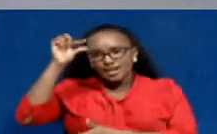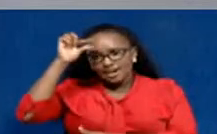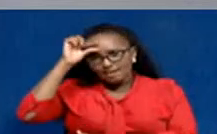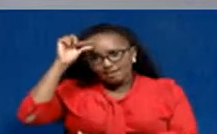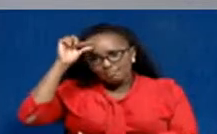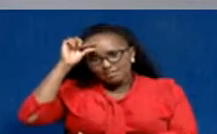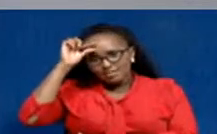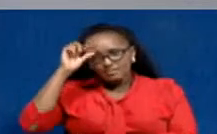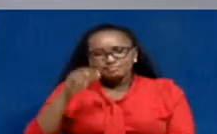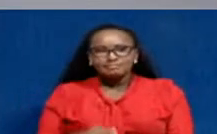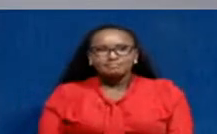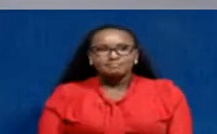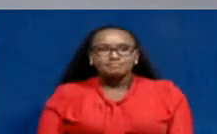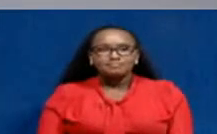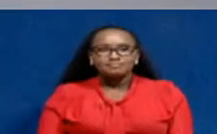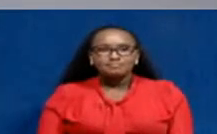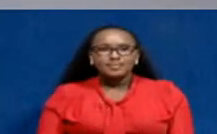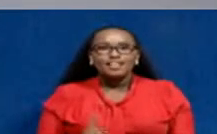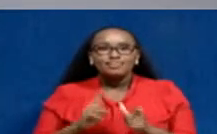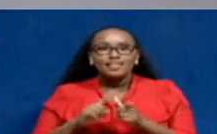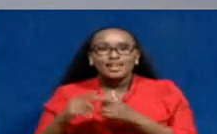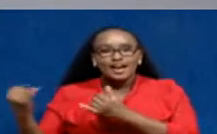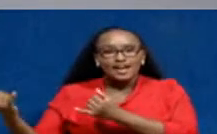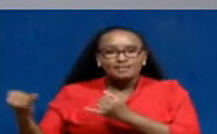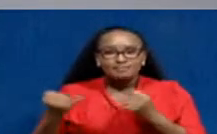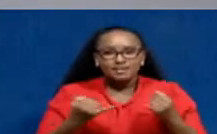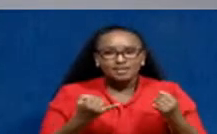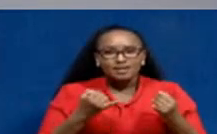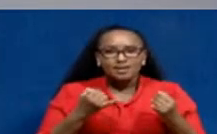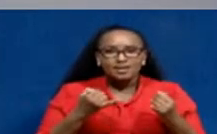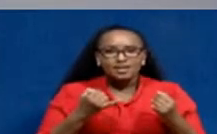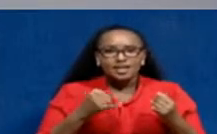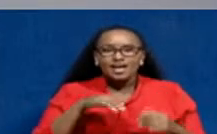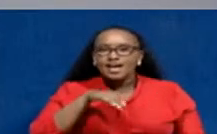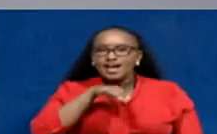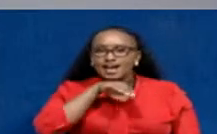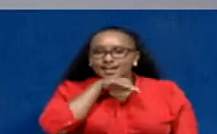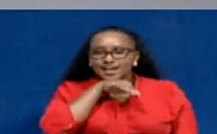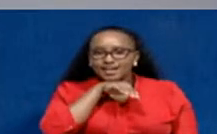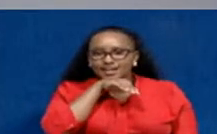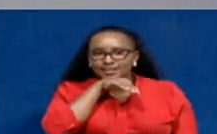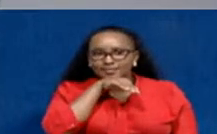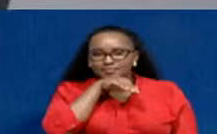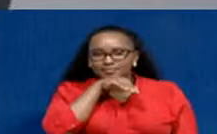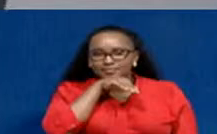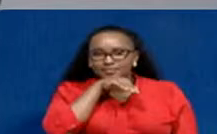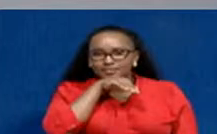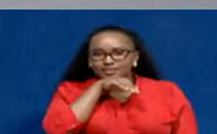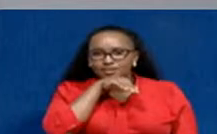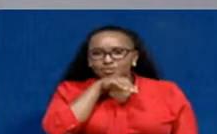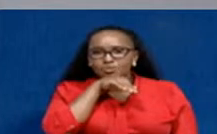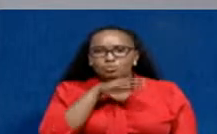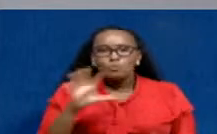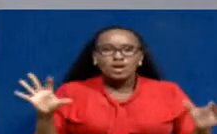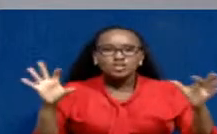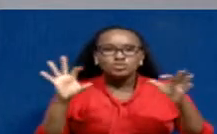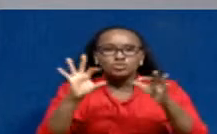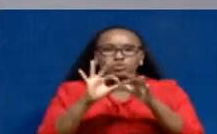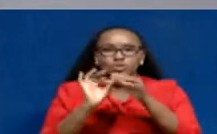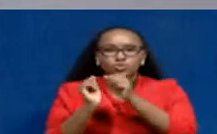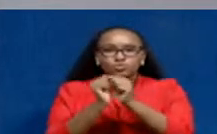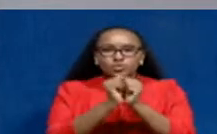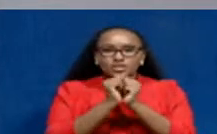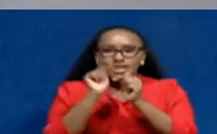then, and he invited Prime Minister Raila Odinga to co-create government with